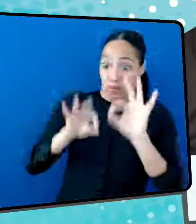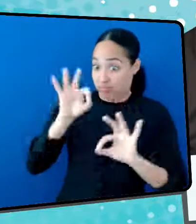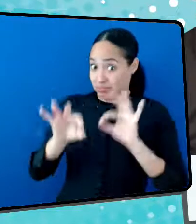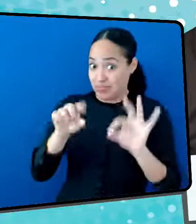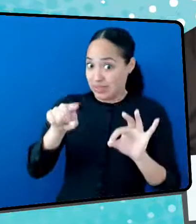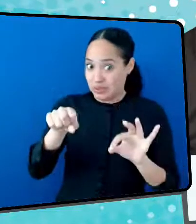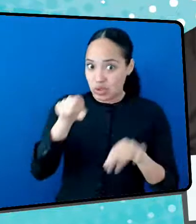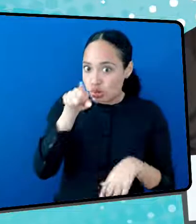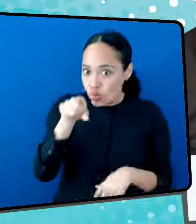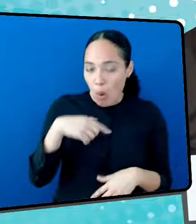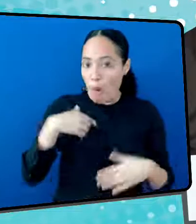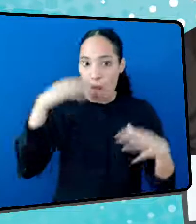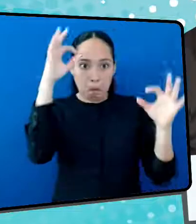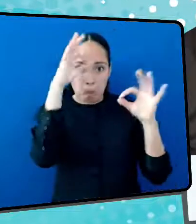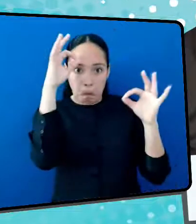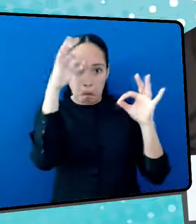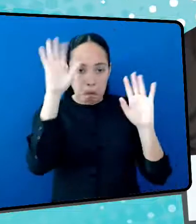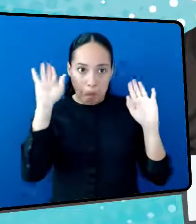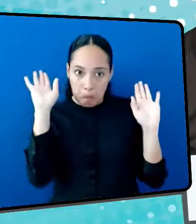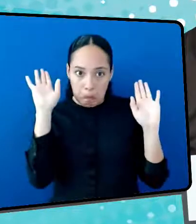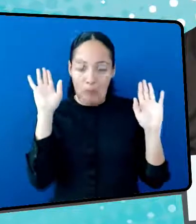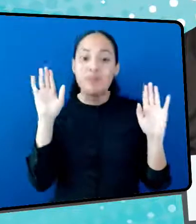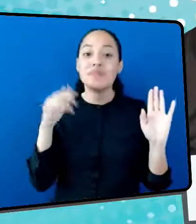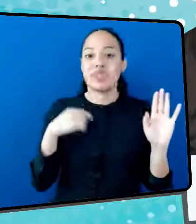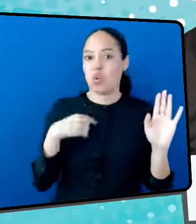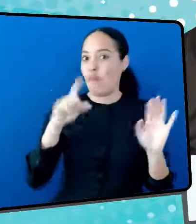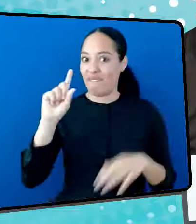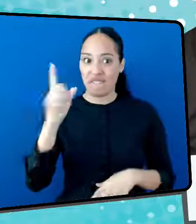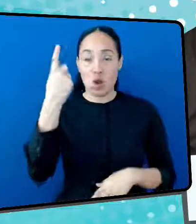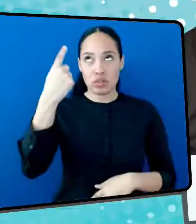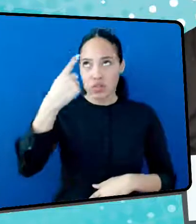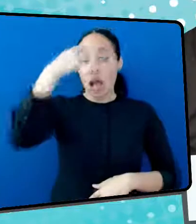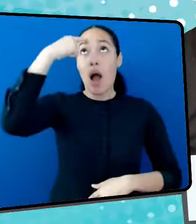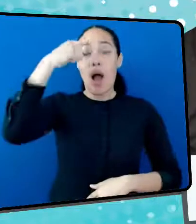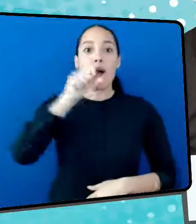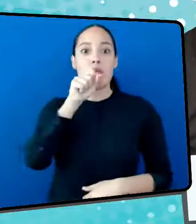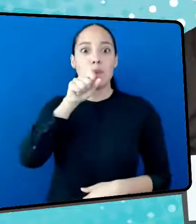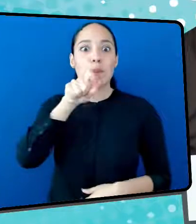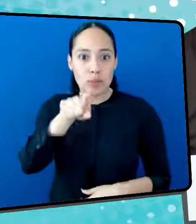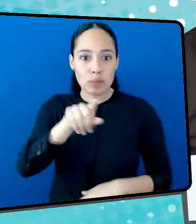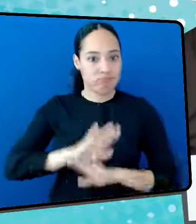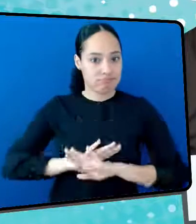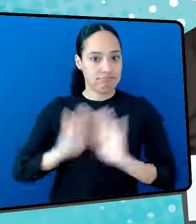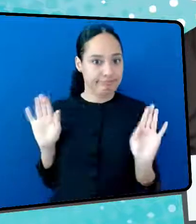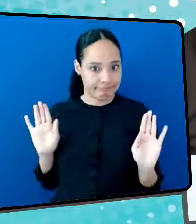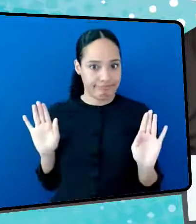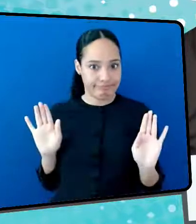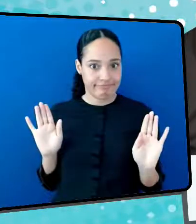immediate answer, Kenji, is what is the sort of the first thing that comes into